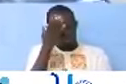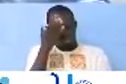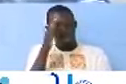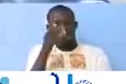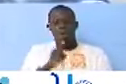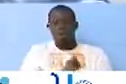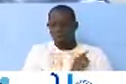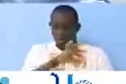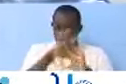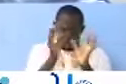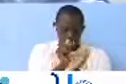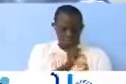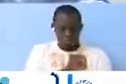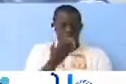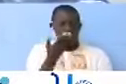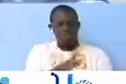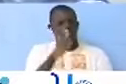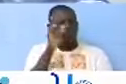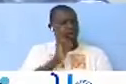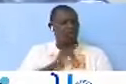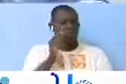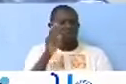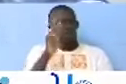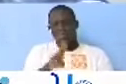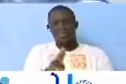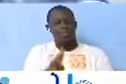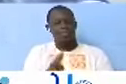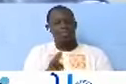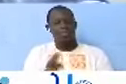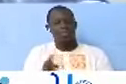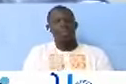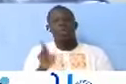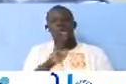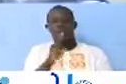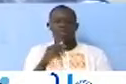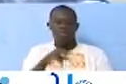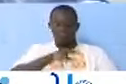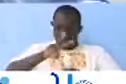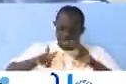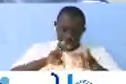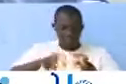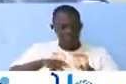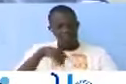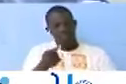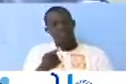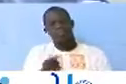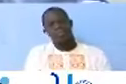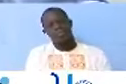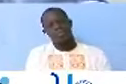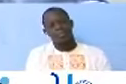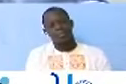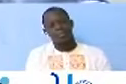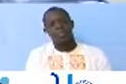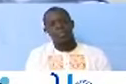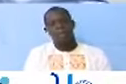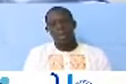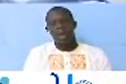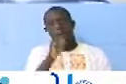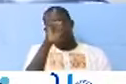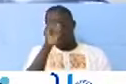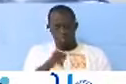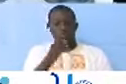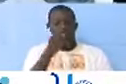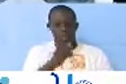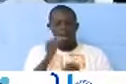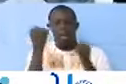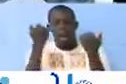and just see ourselves as people who come from the same father and mother. And what we are seeking, God